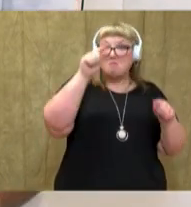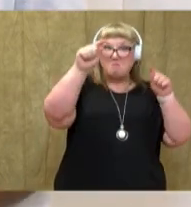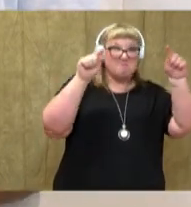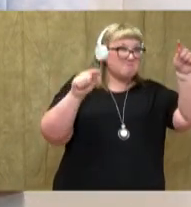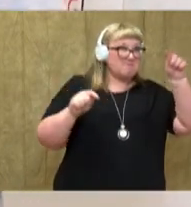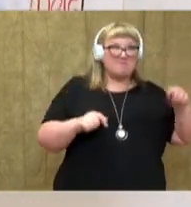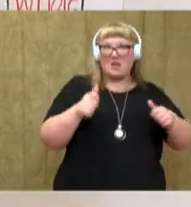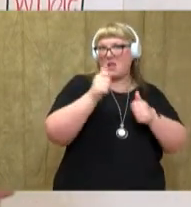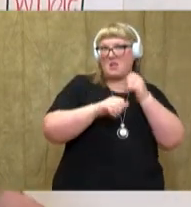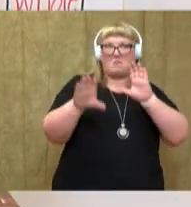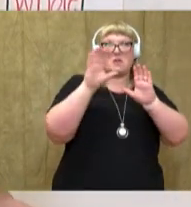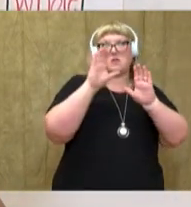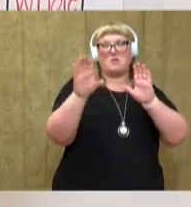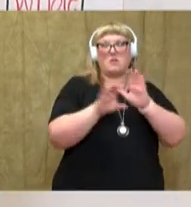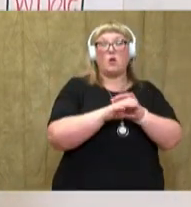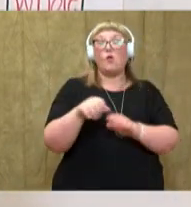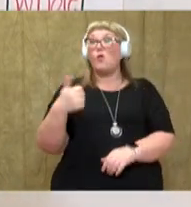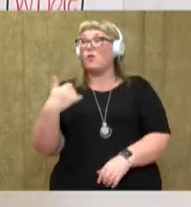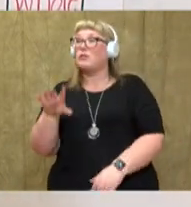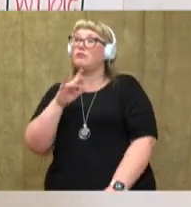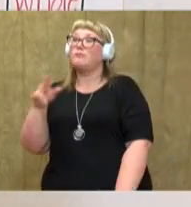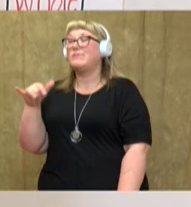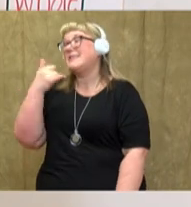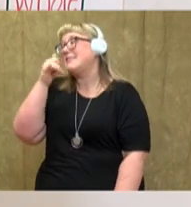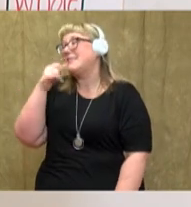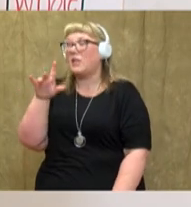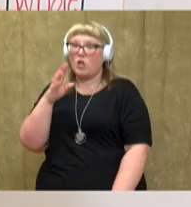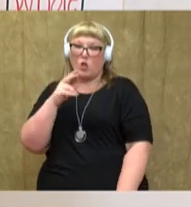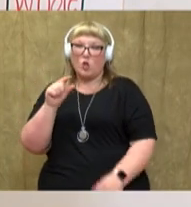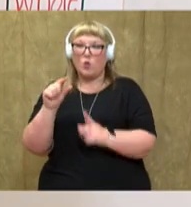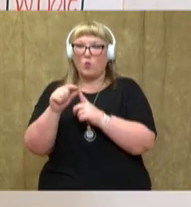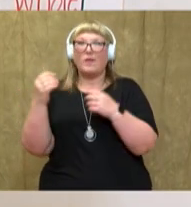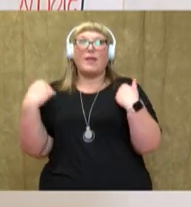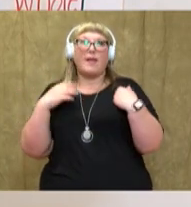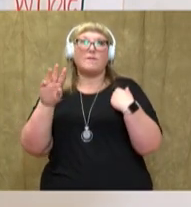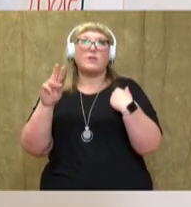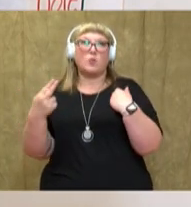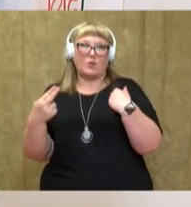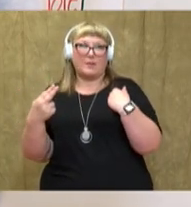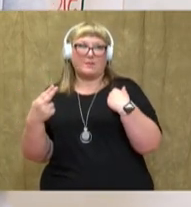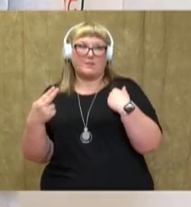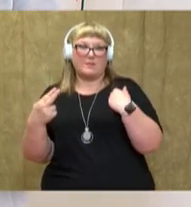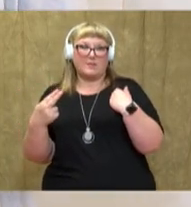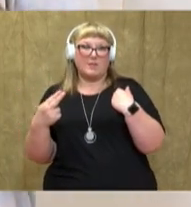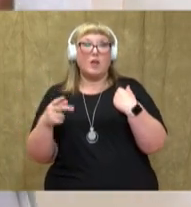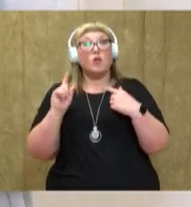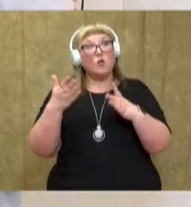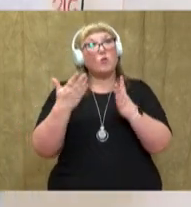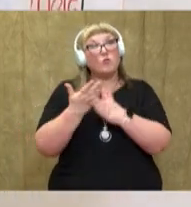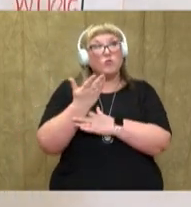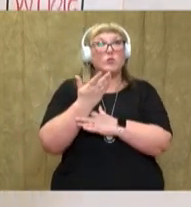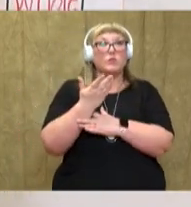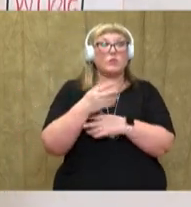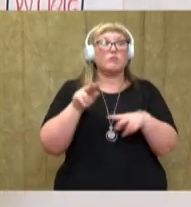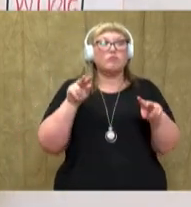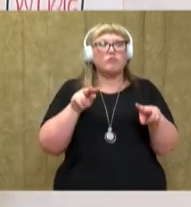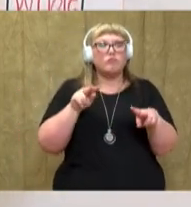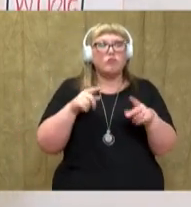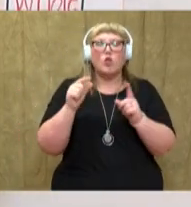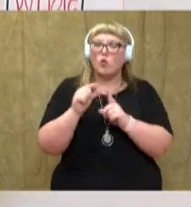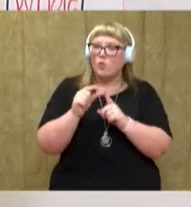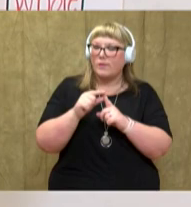whale, or if you're just spelling silly words that have the digraph, go through, friends, and look at those words